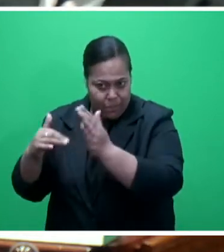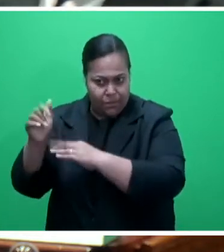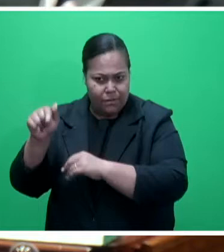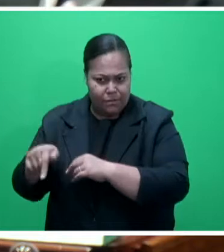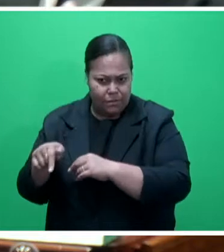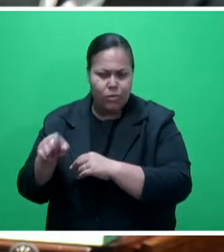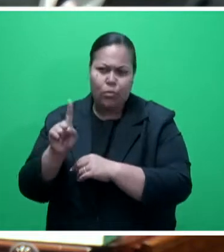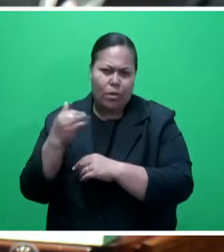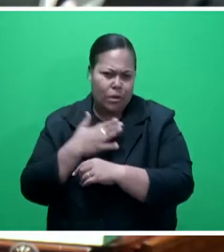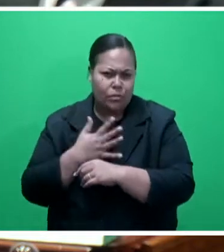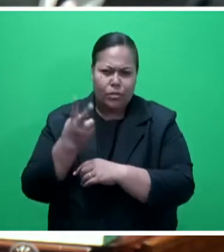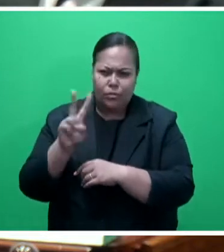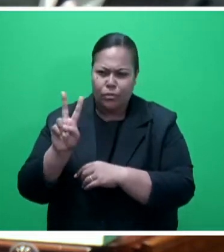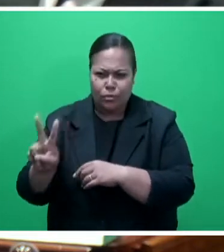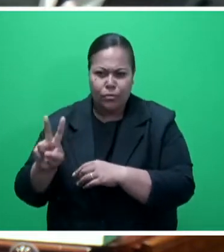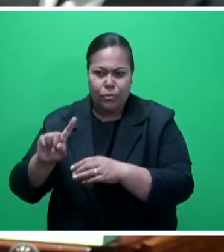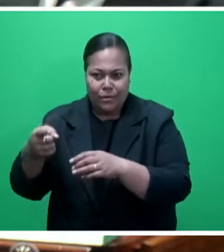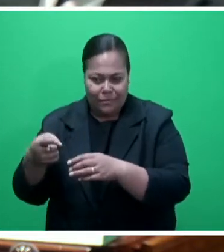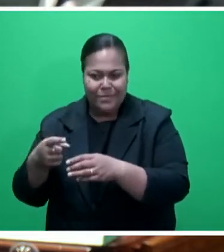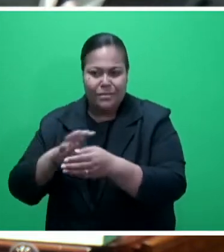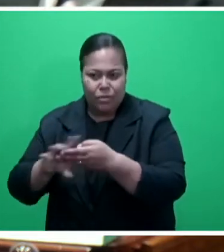$122,000. Mbarotu Evacuation Center, Mba,